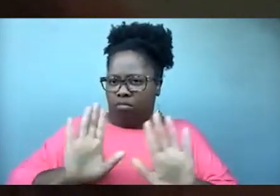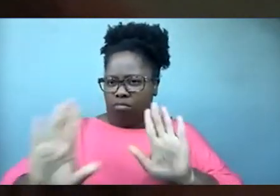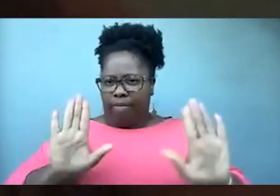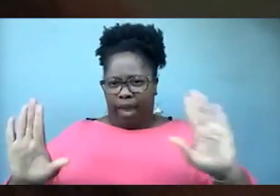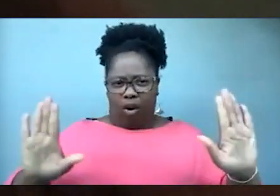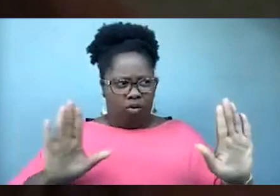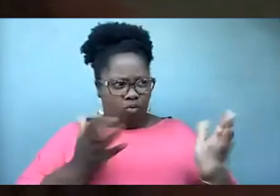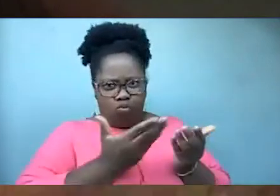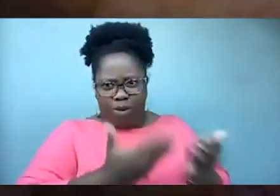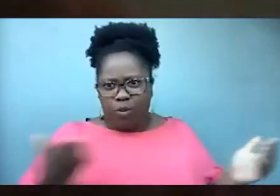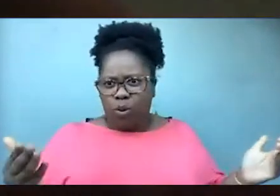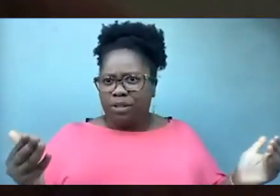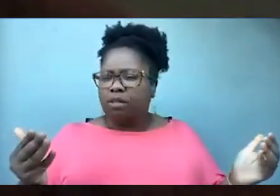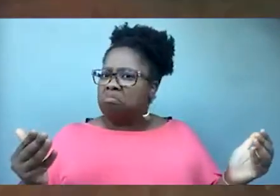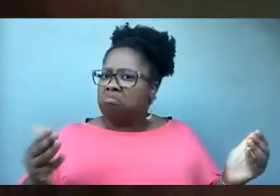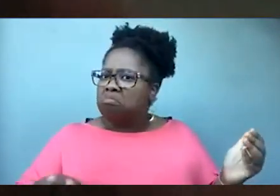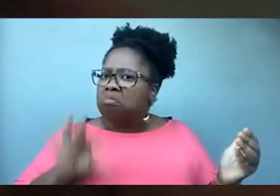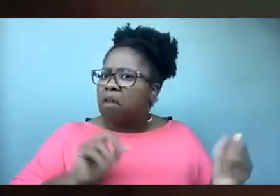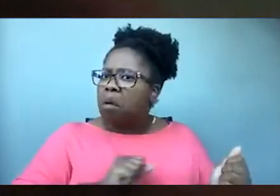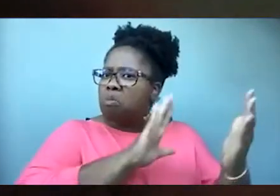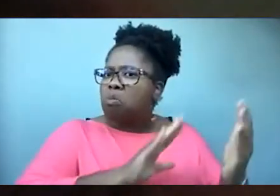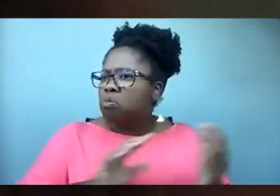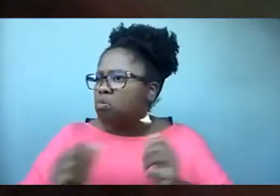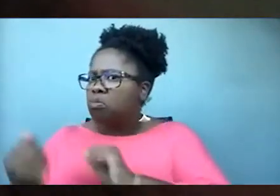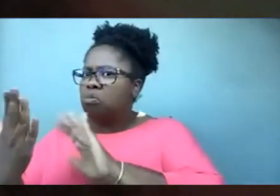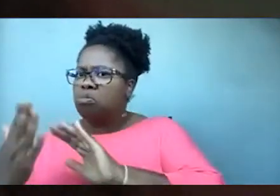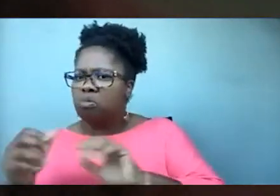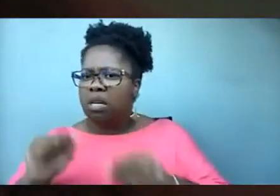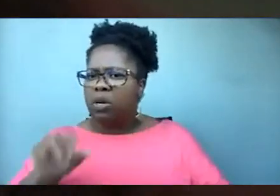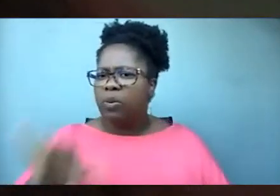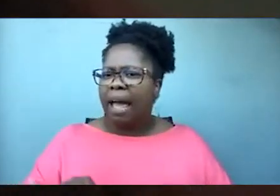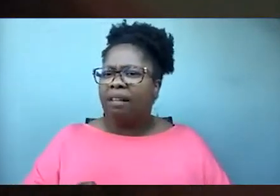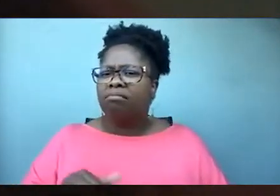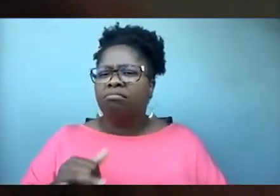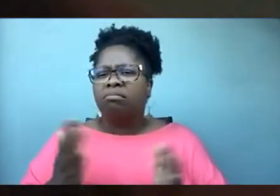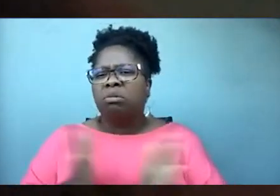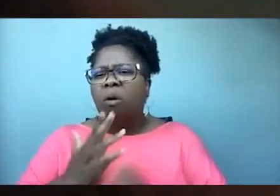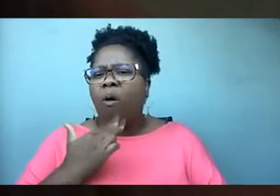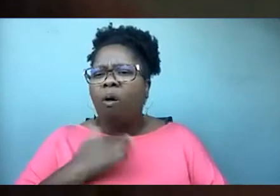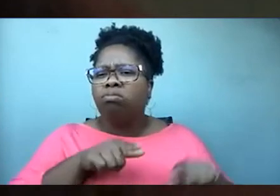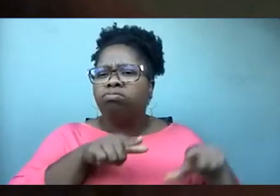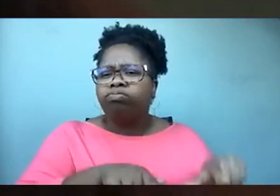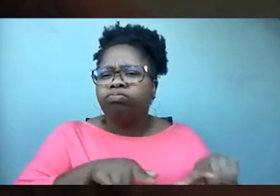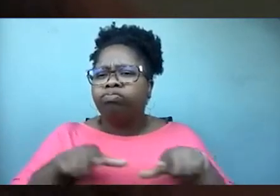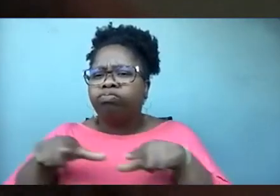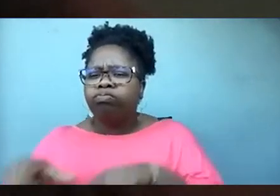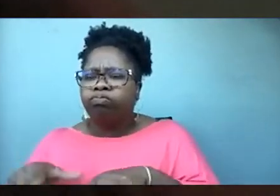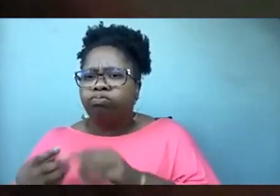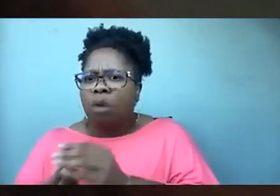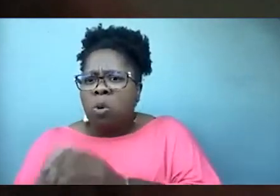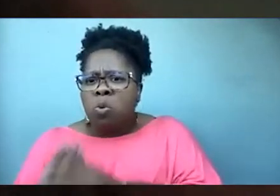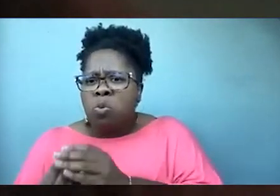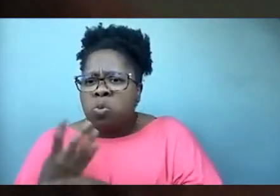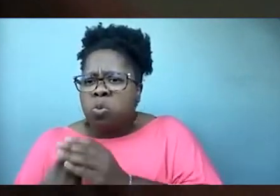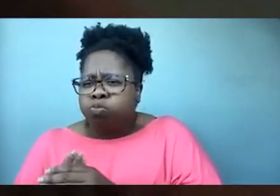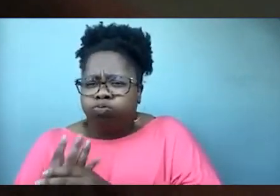plots, growing high yields, so that we can distribute food throughout the community,